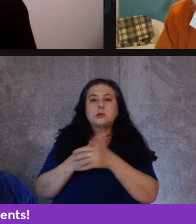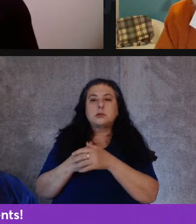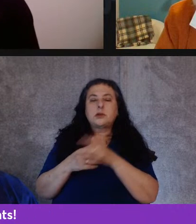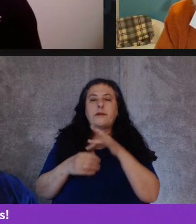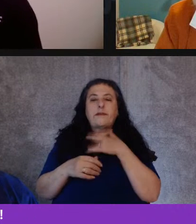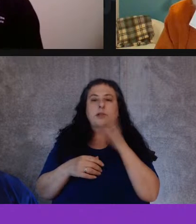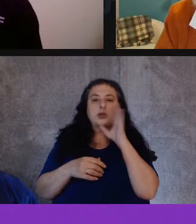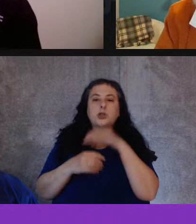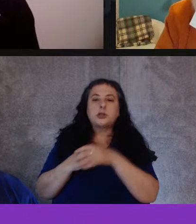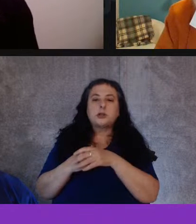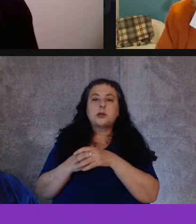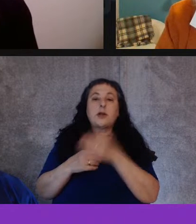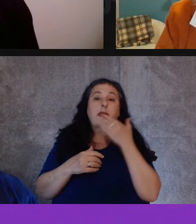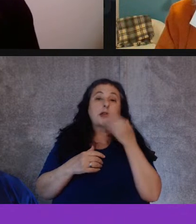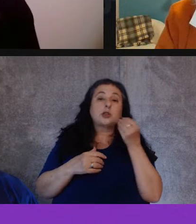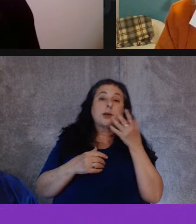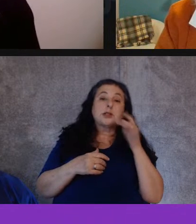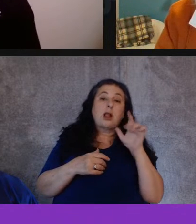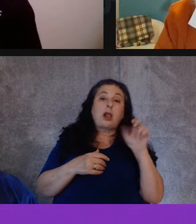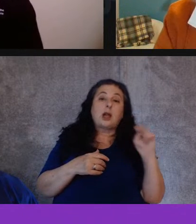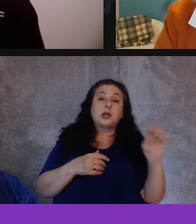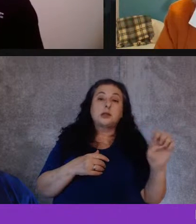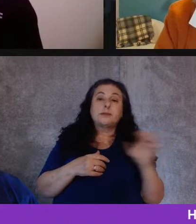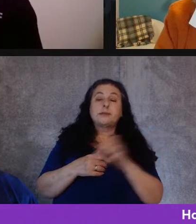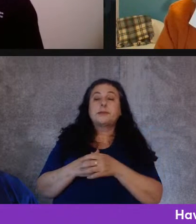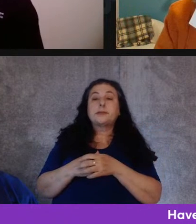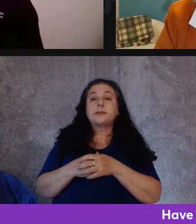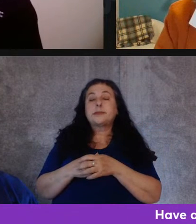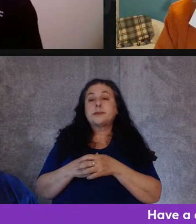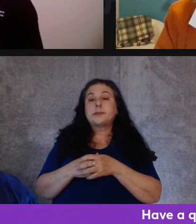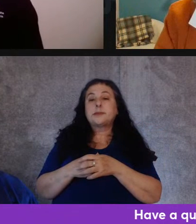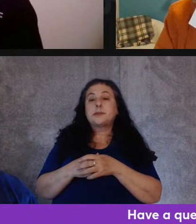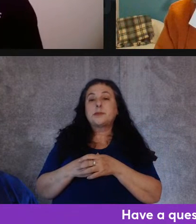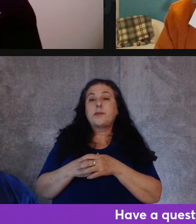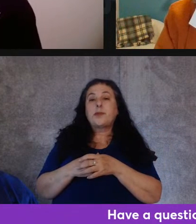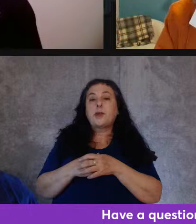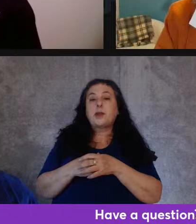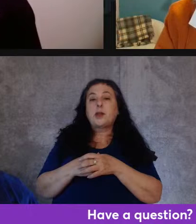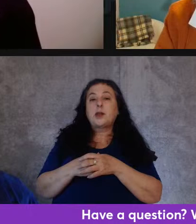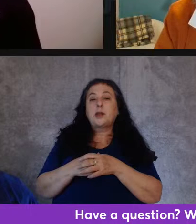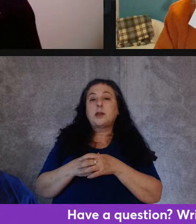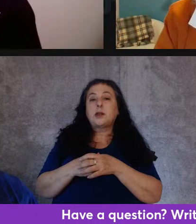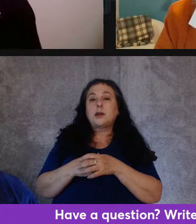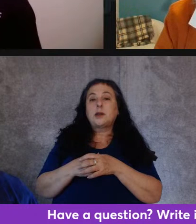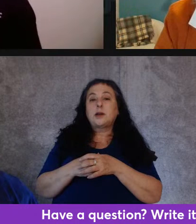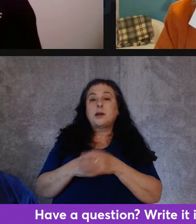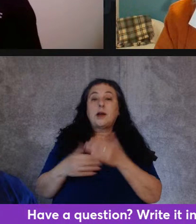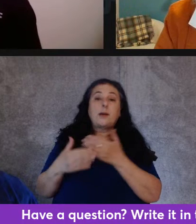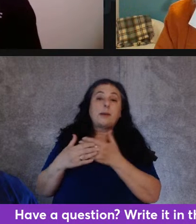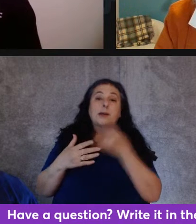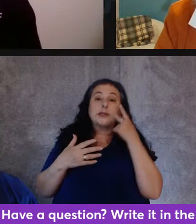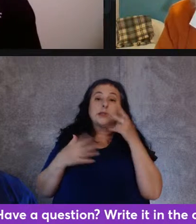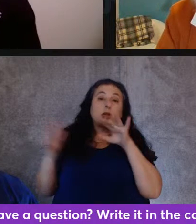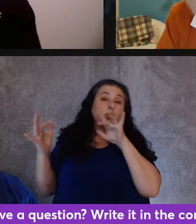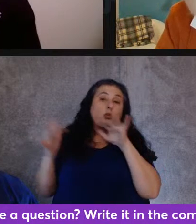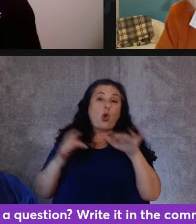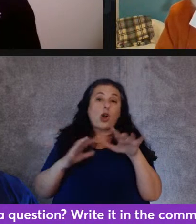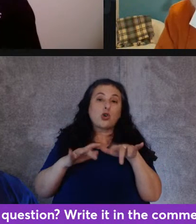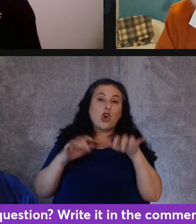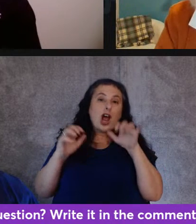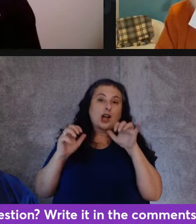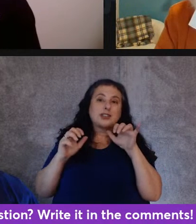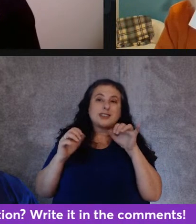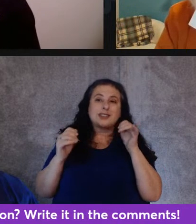Thank you so much for that, Lynn. And it's just, I mean, babies still draw crowds today. So, I can